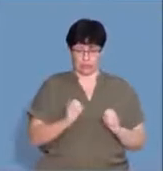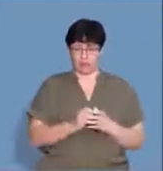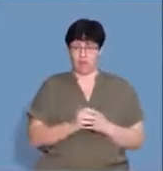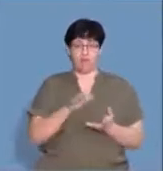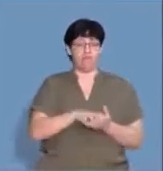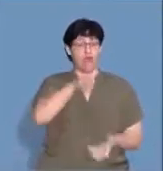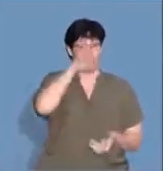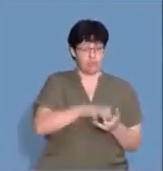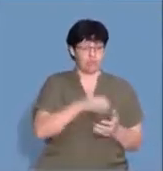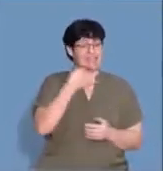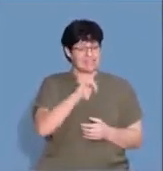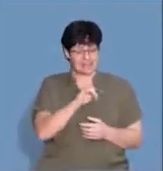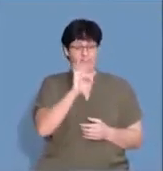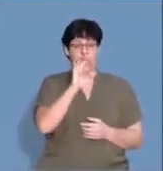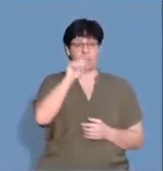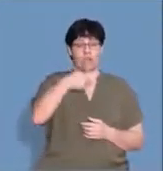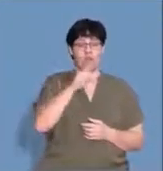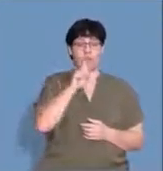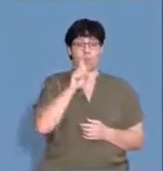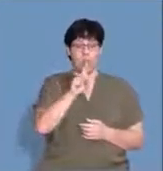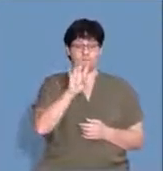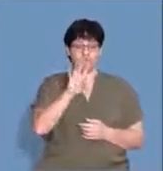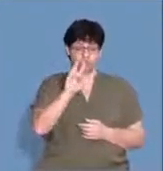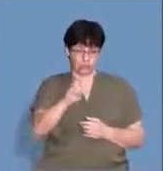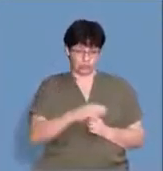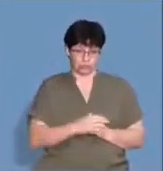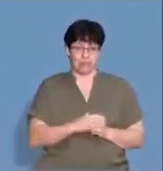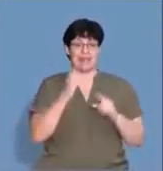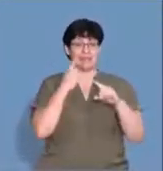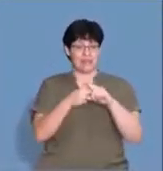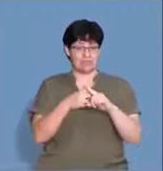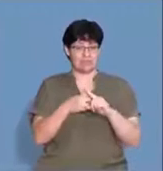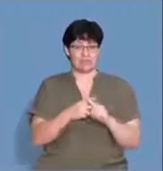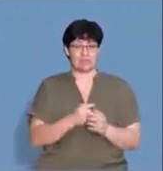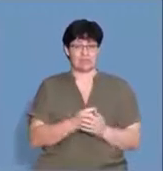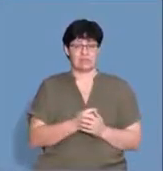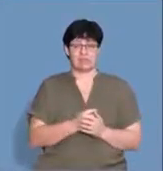volume is still 3,142 times by